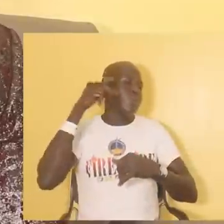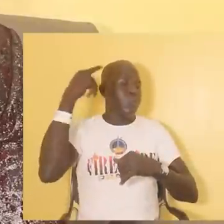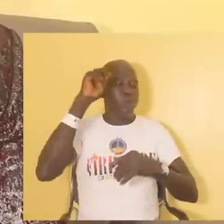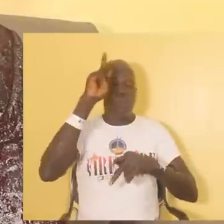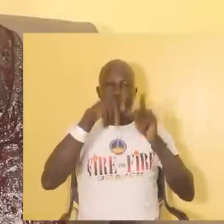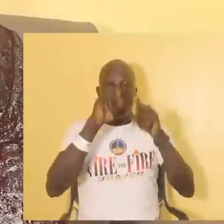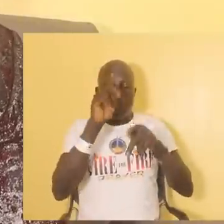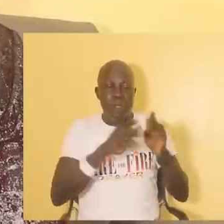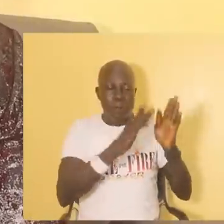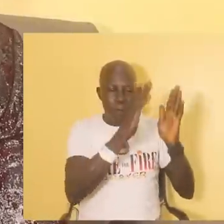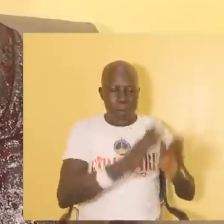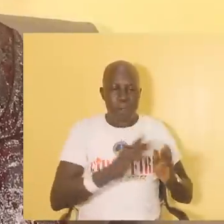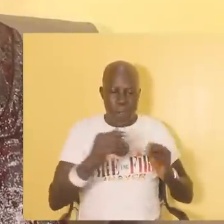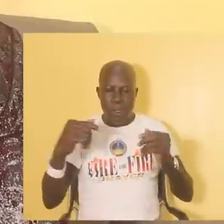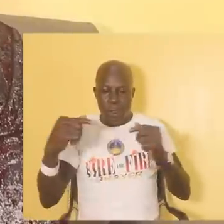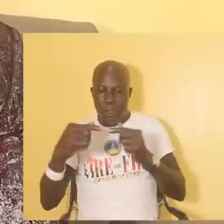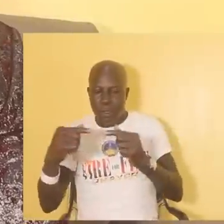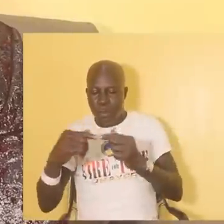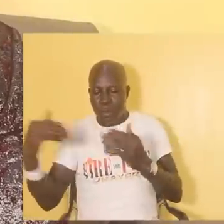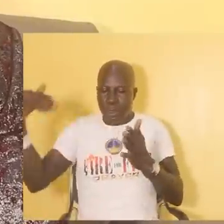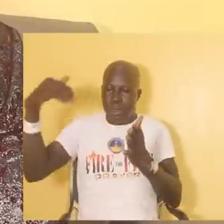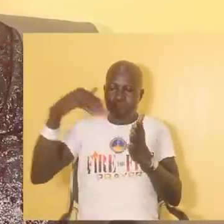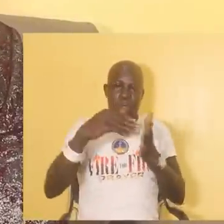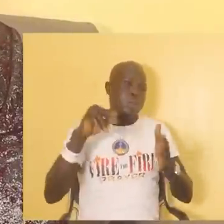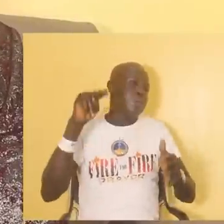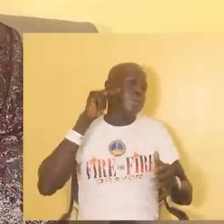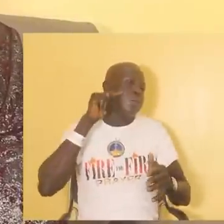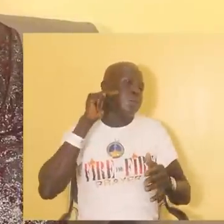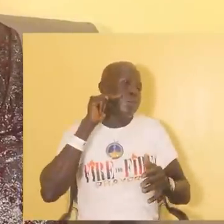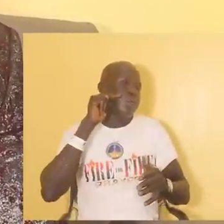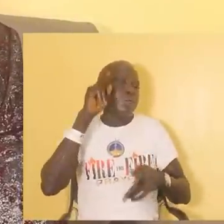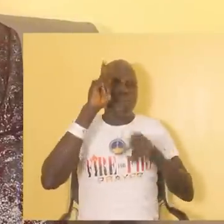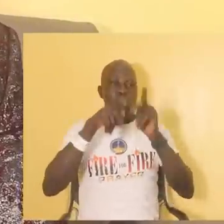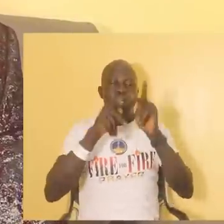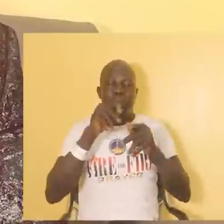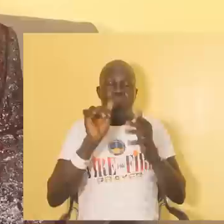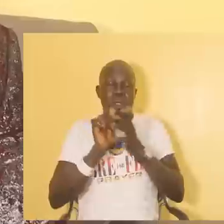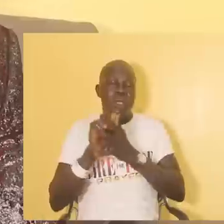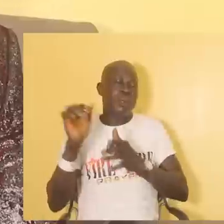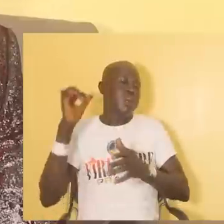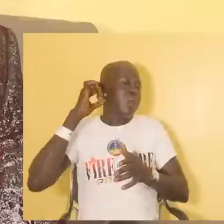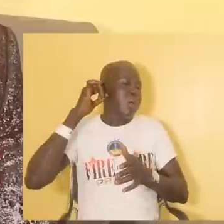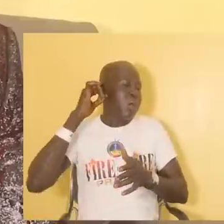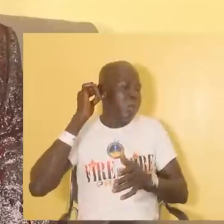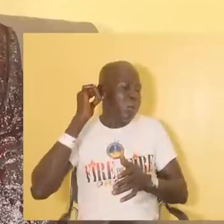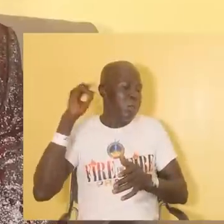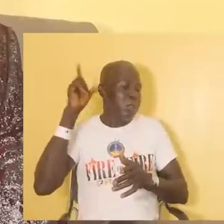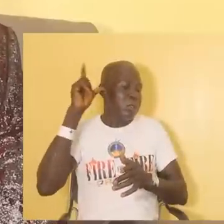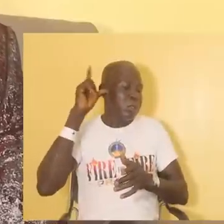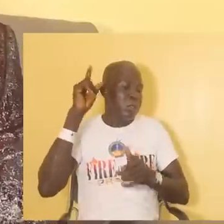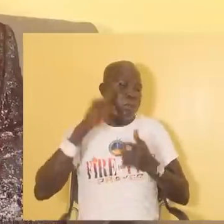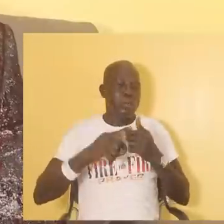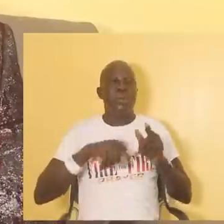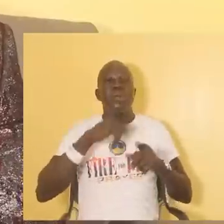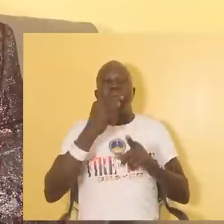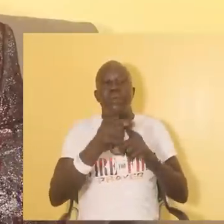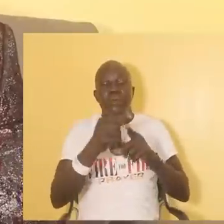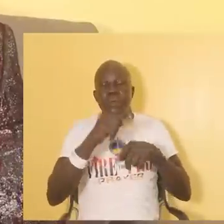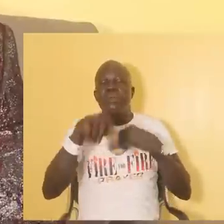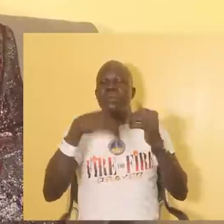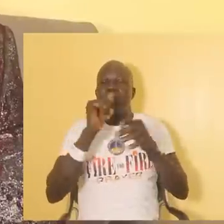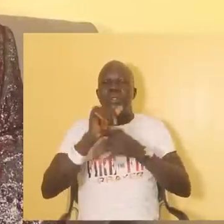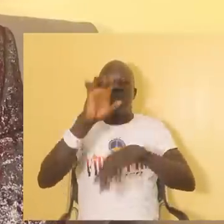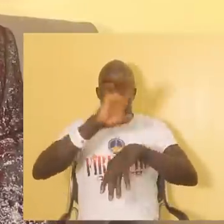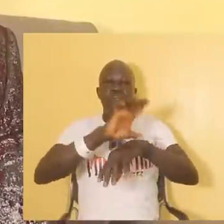Because of the people that want to plant the that are here, that will lead us to what is